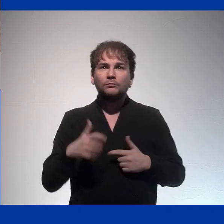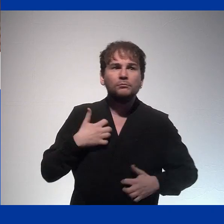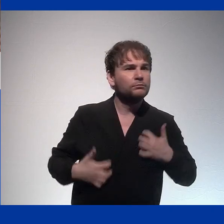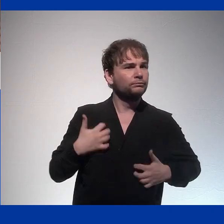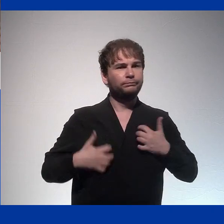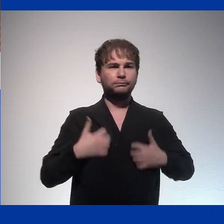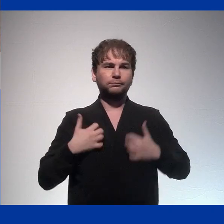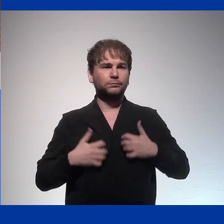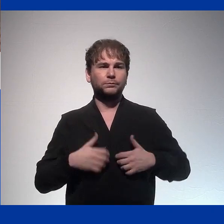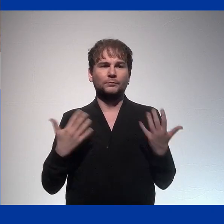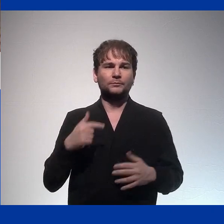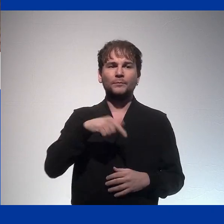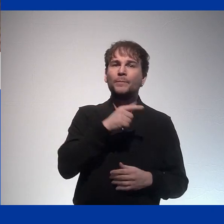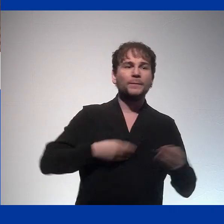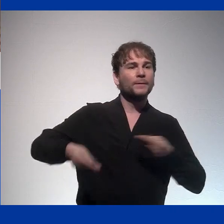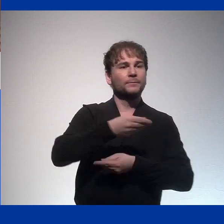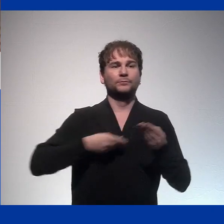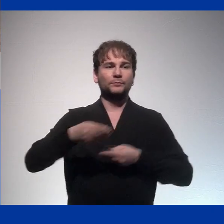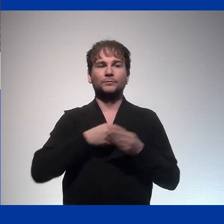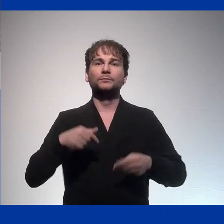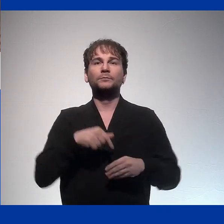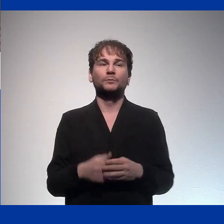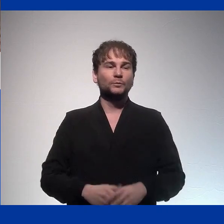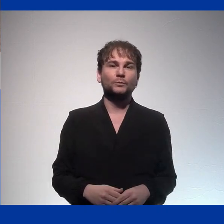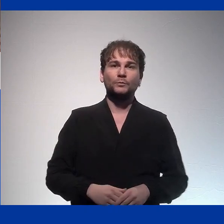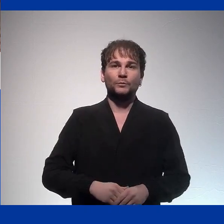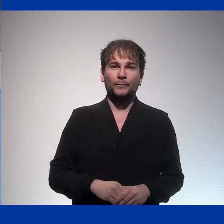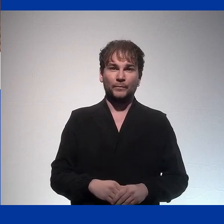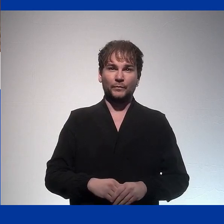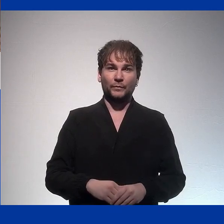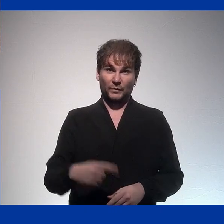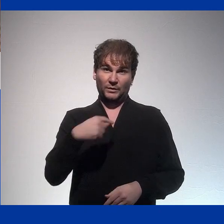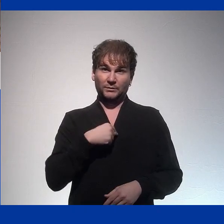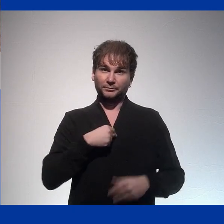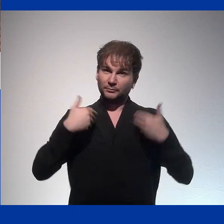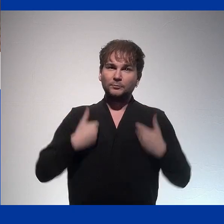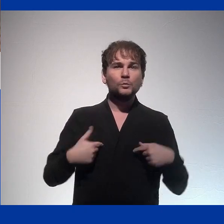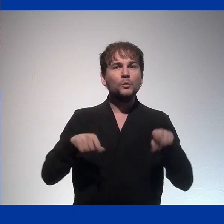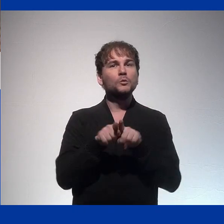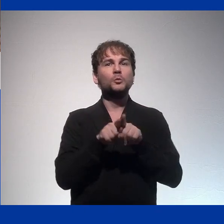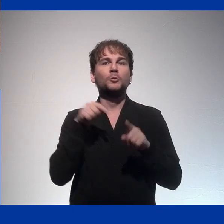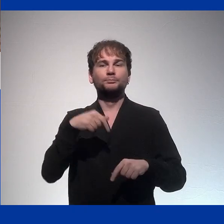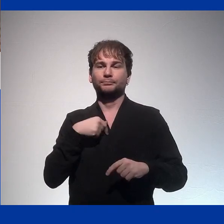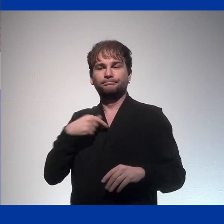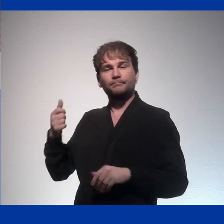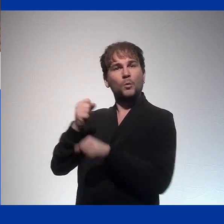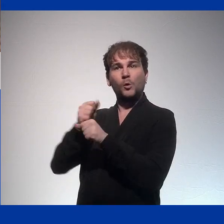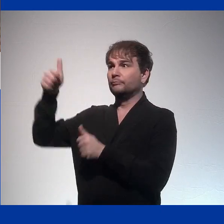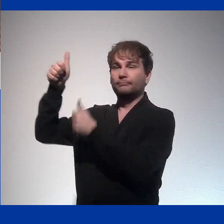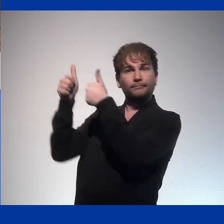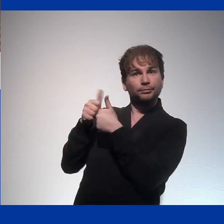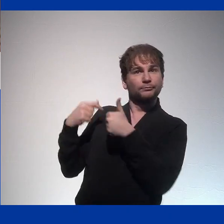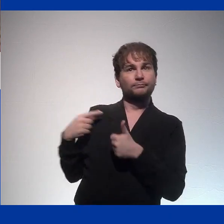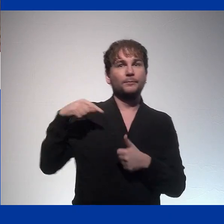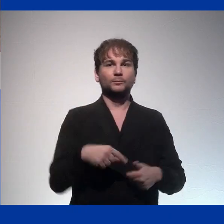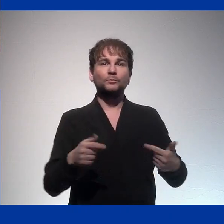Council in Portugal, I am happy to say that we will be committed in working towards not only the Bonn